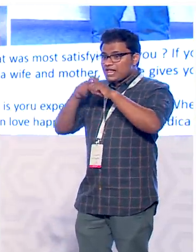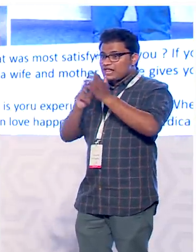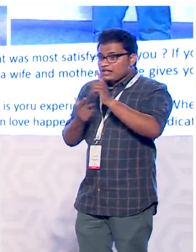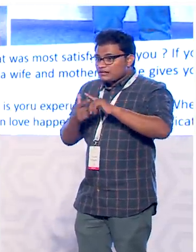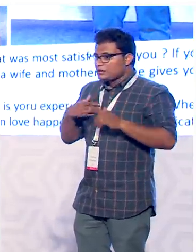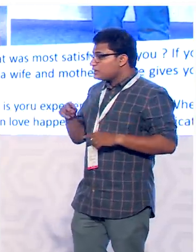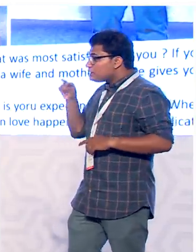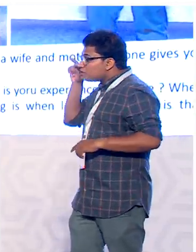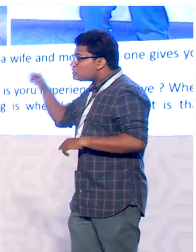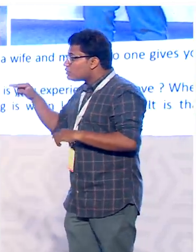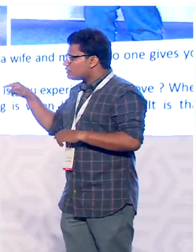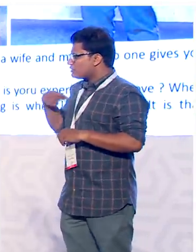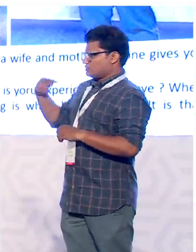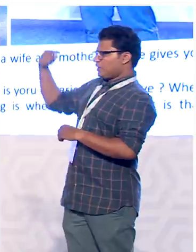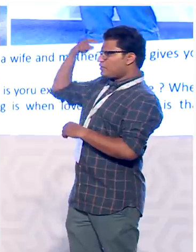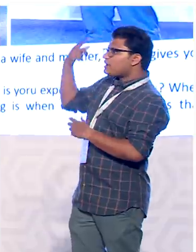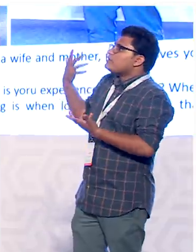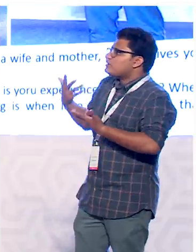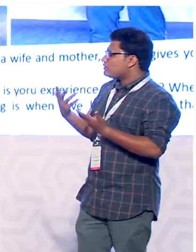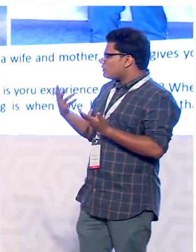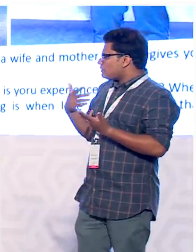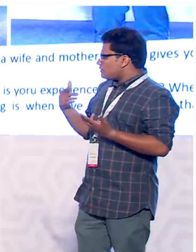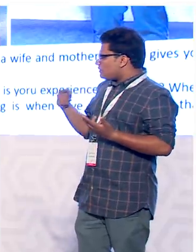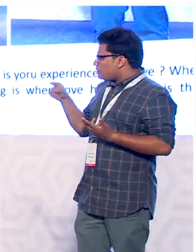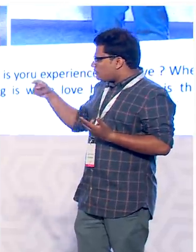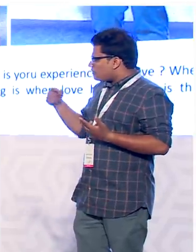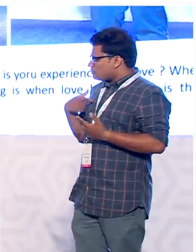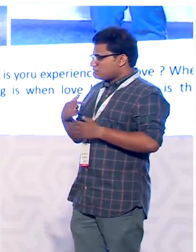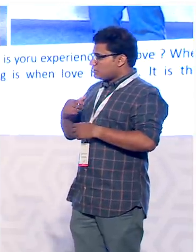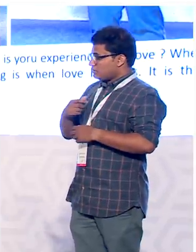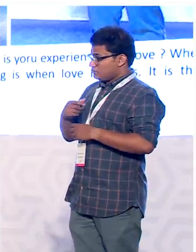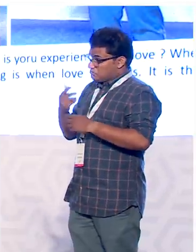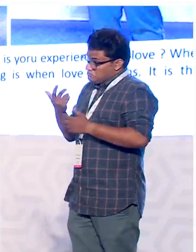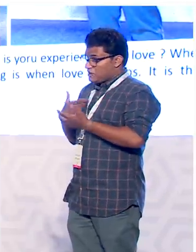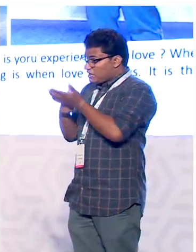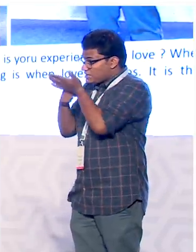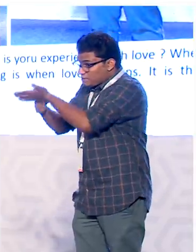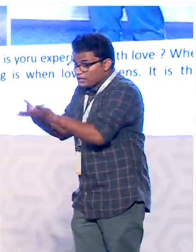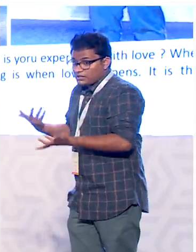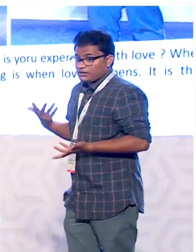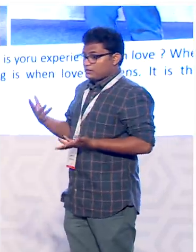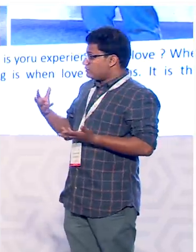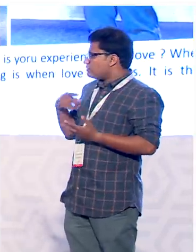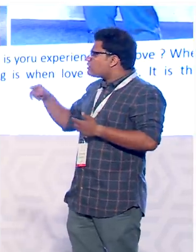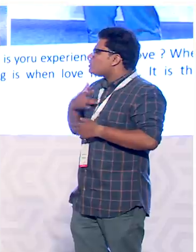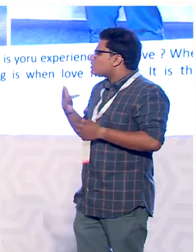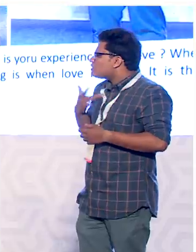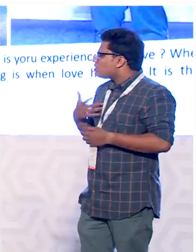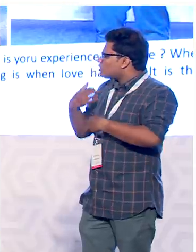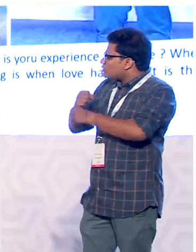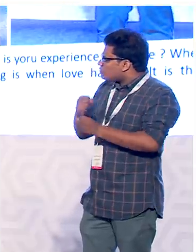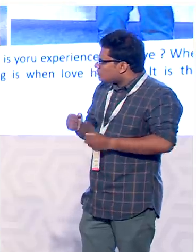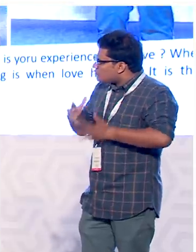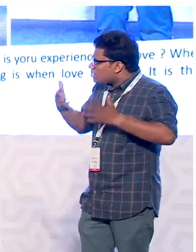you, what comes to my mind is women empowerment and respect. How do you feel about having made such